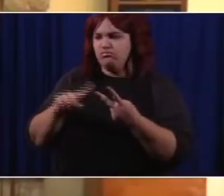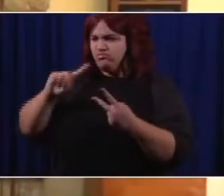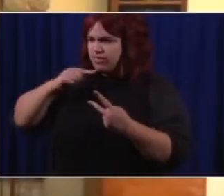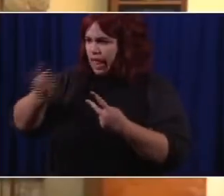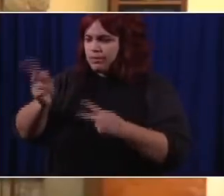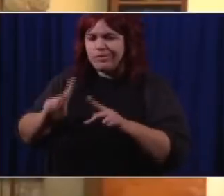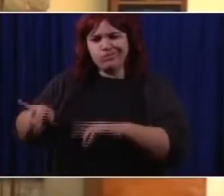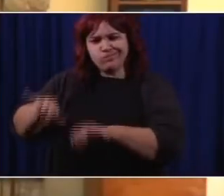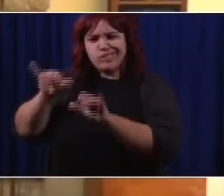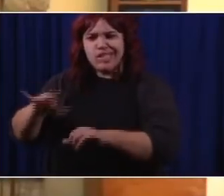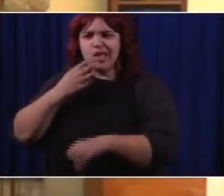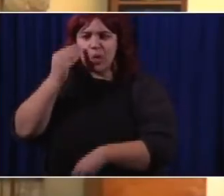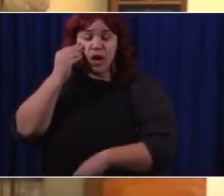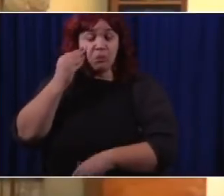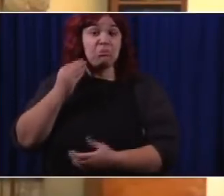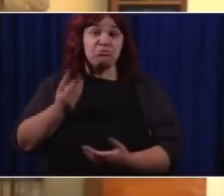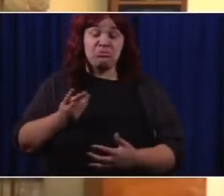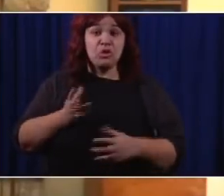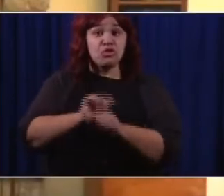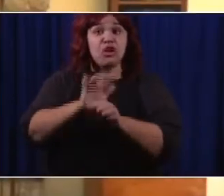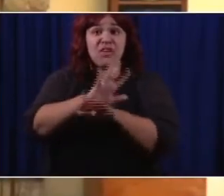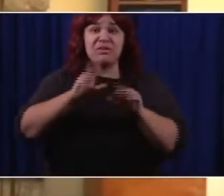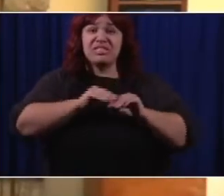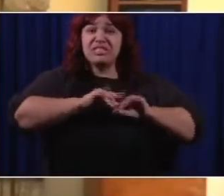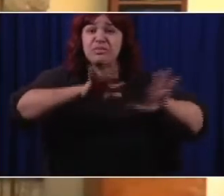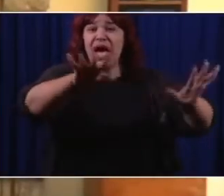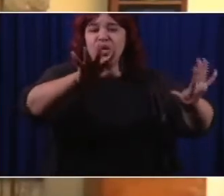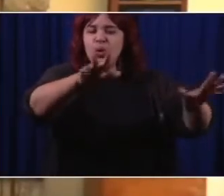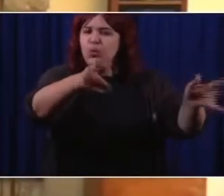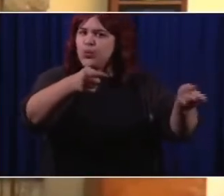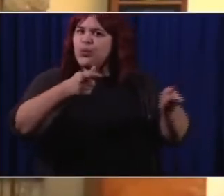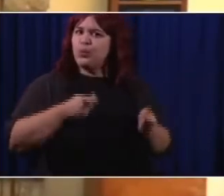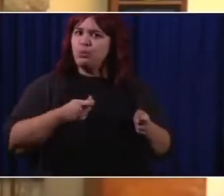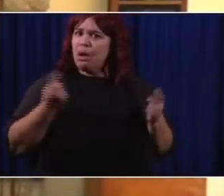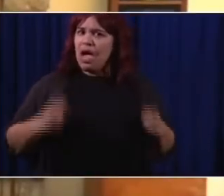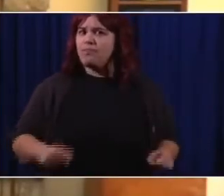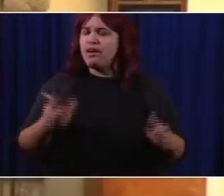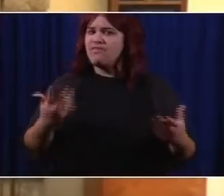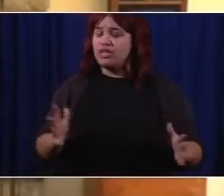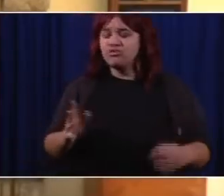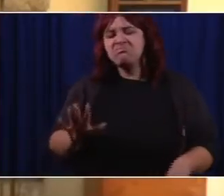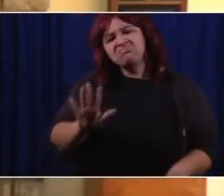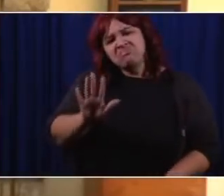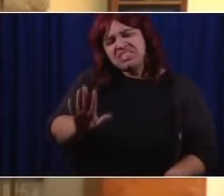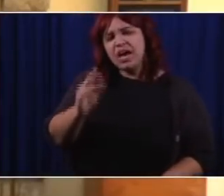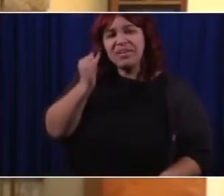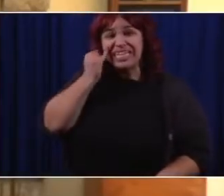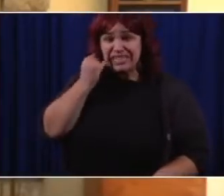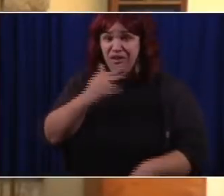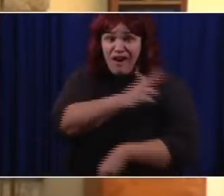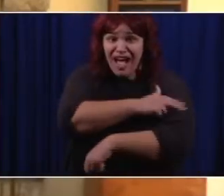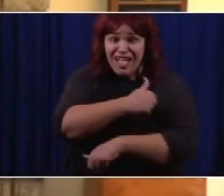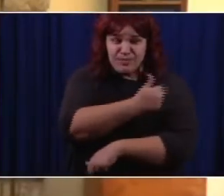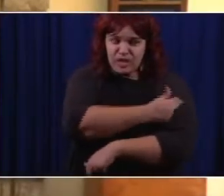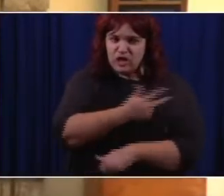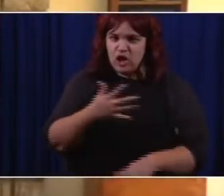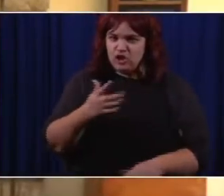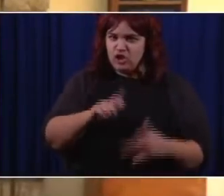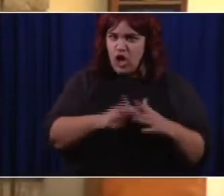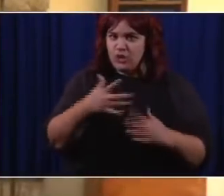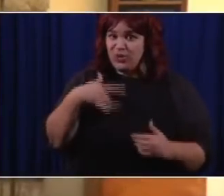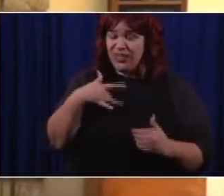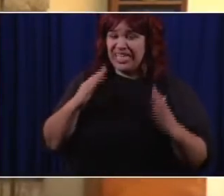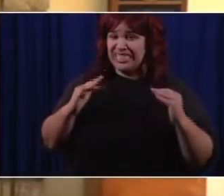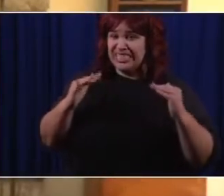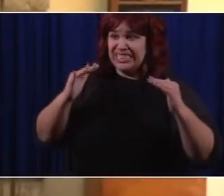cases are skyrocketing and hospitals are stressed out, why not take that drastic measure and do another stay-at-home order if we are in such